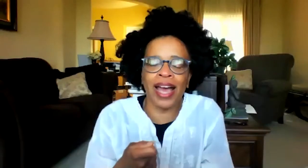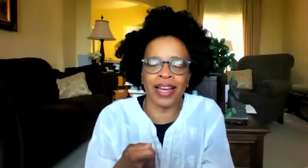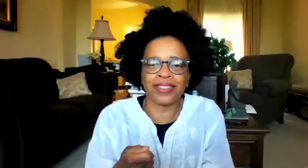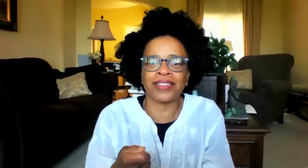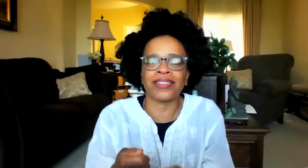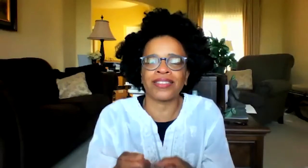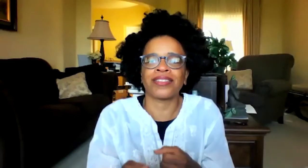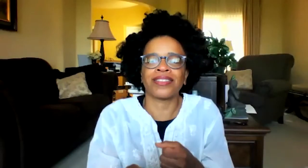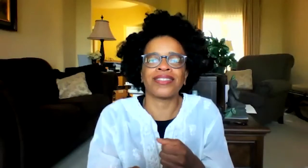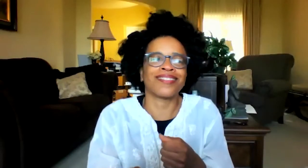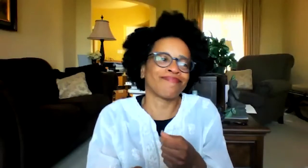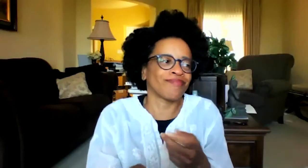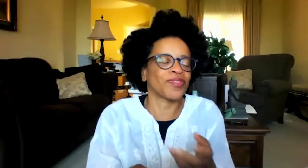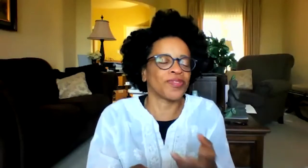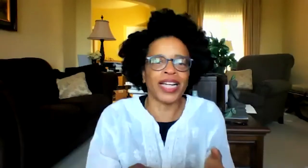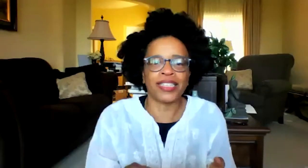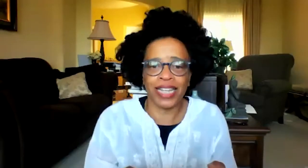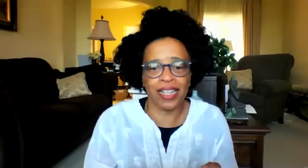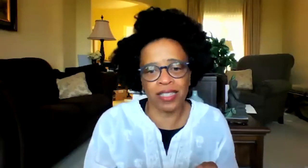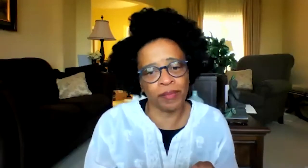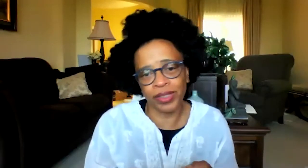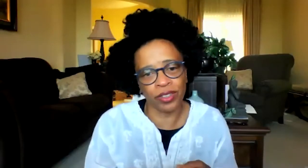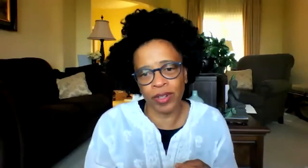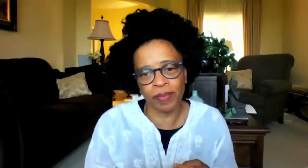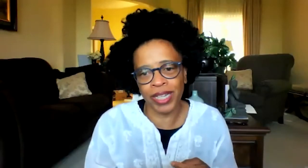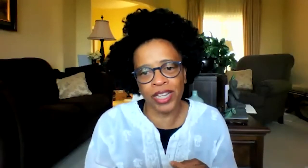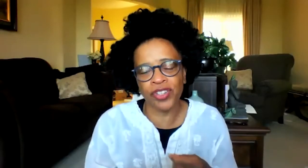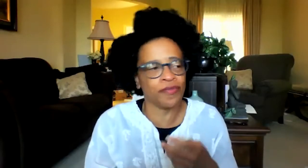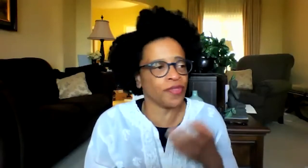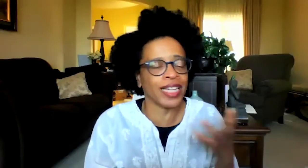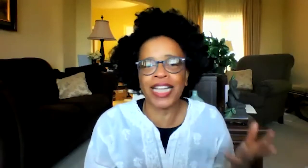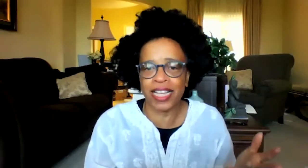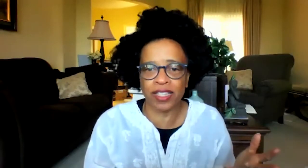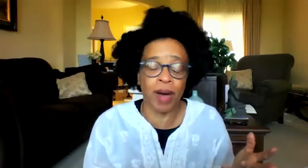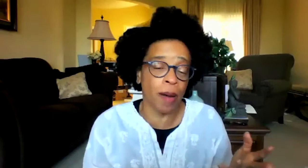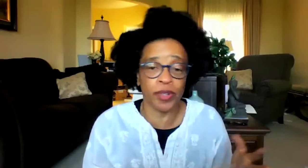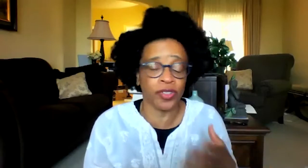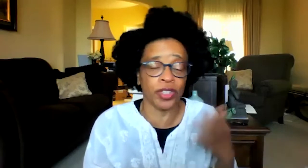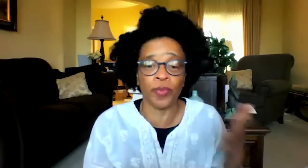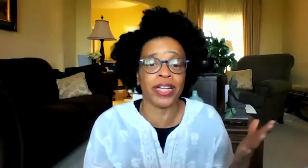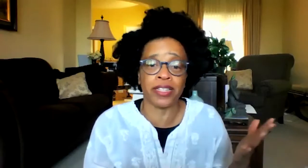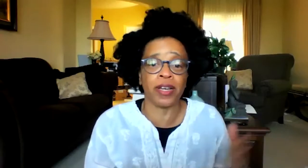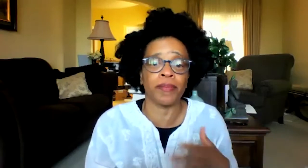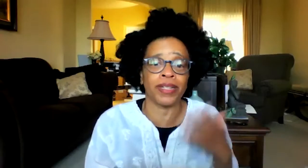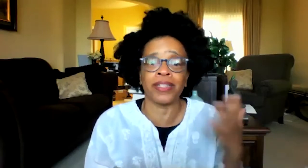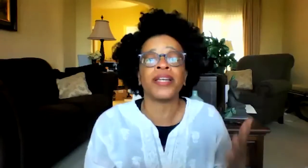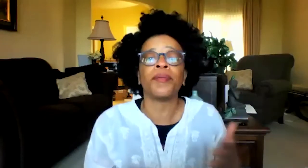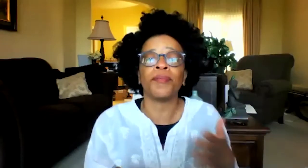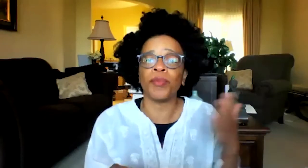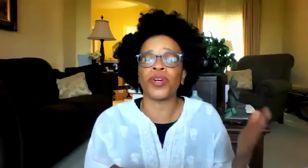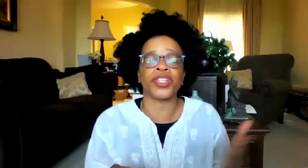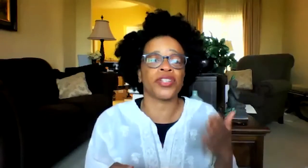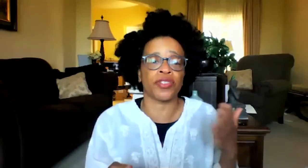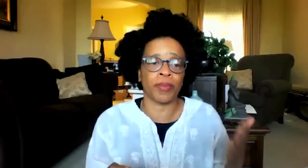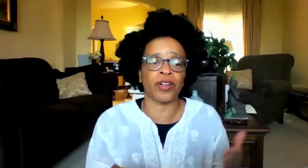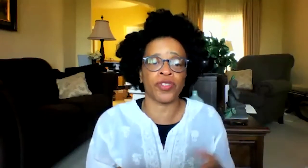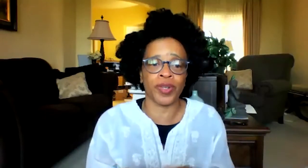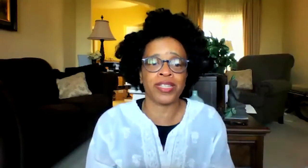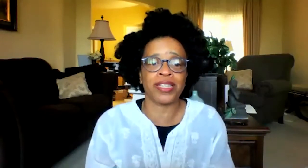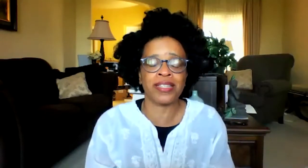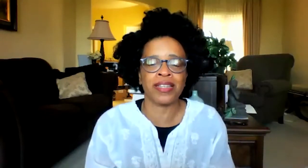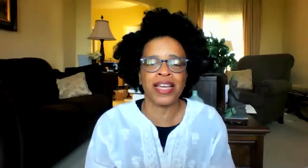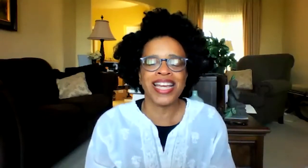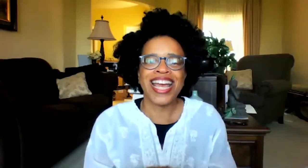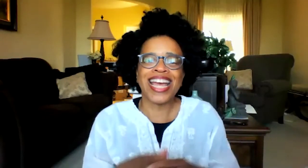do act, frankly, has some political implication, frankly, has some opportunity to wake us up and be more intentional about